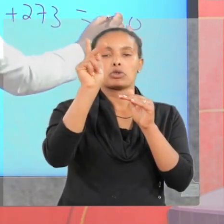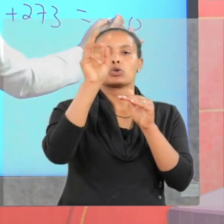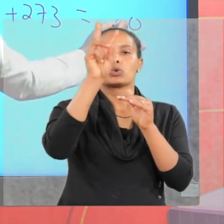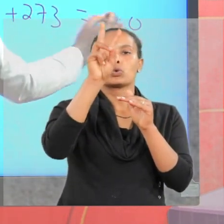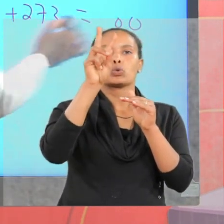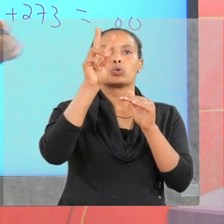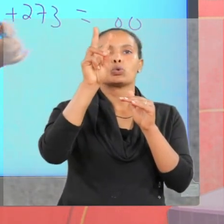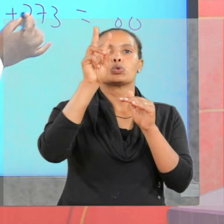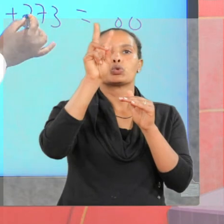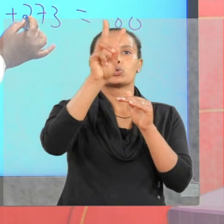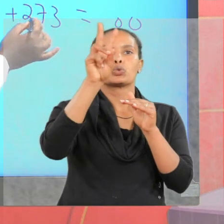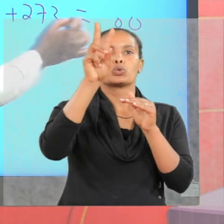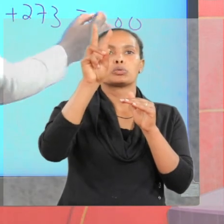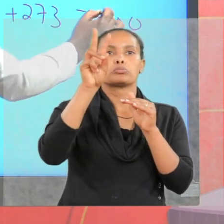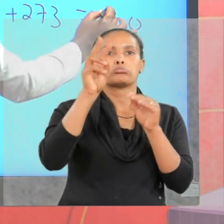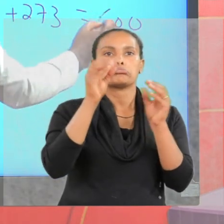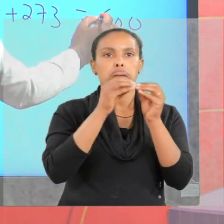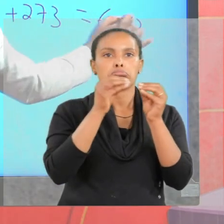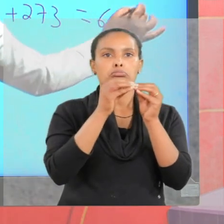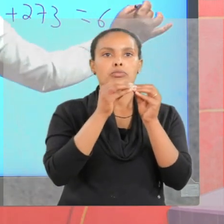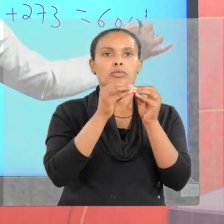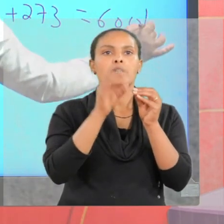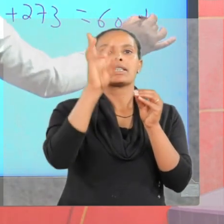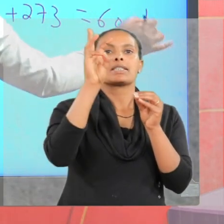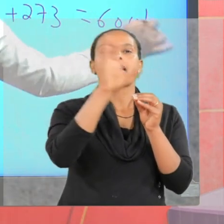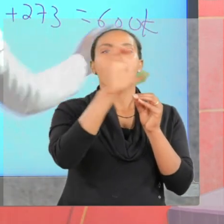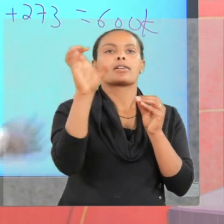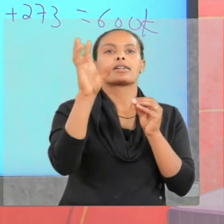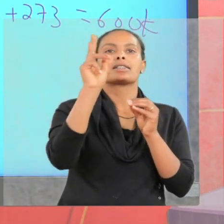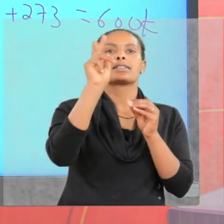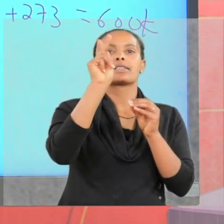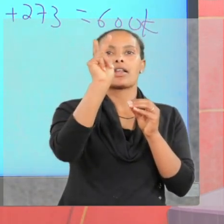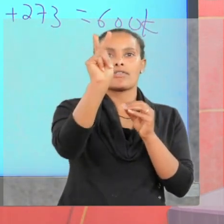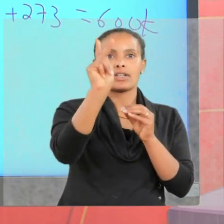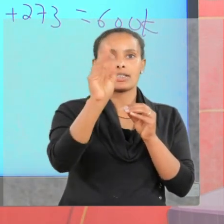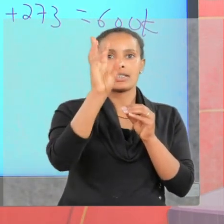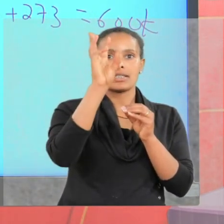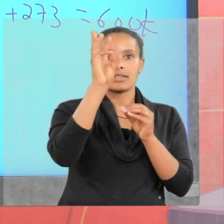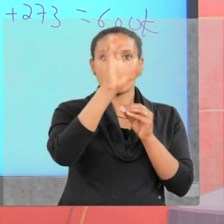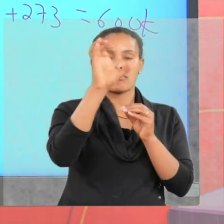9 10 32 5 6 600 Kelvin.